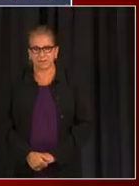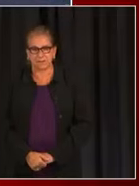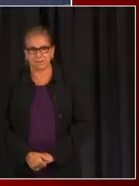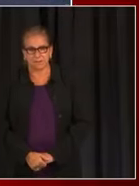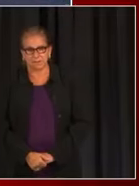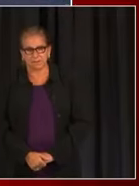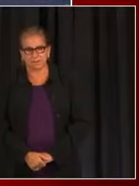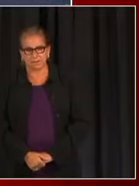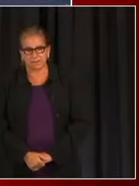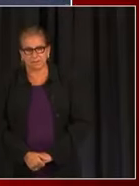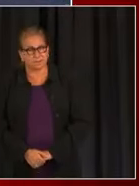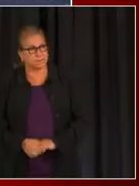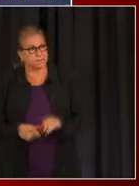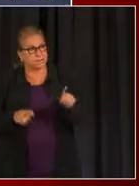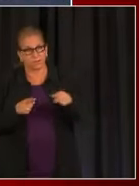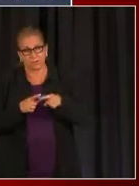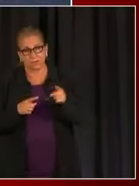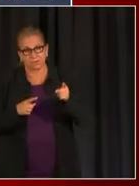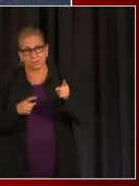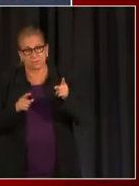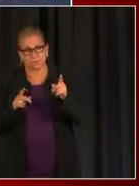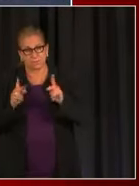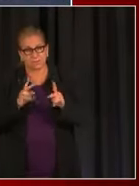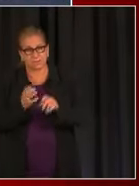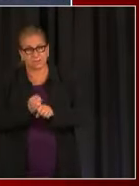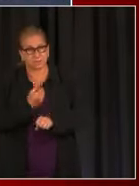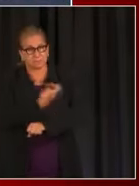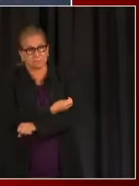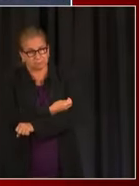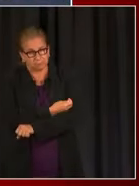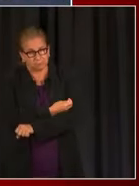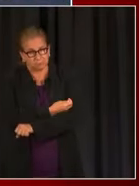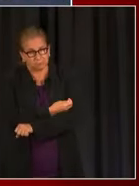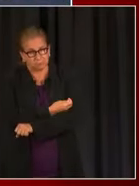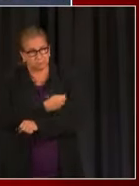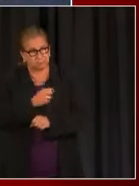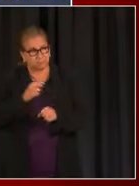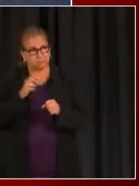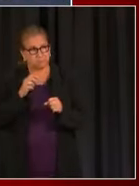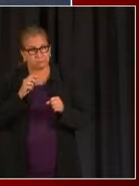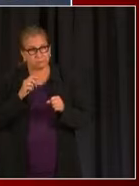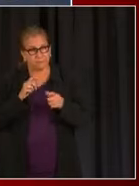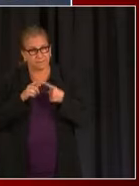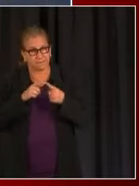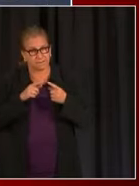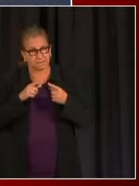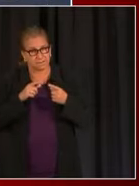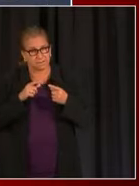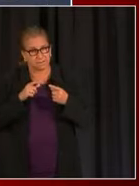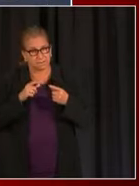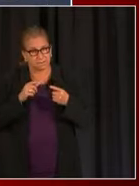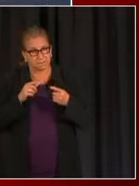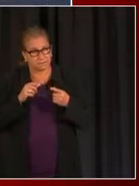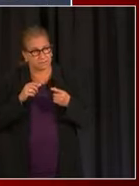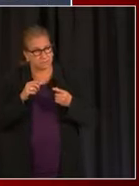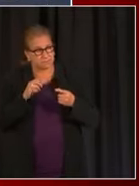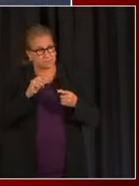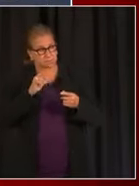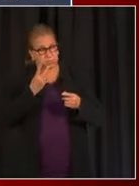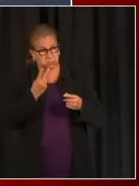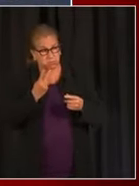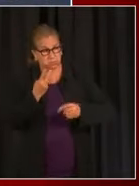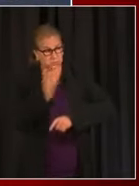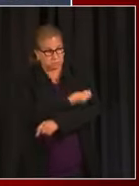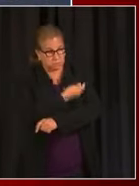recommendation is when you get a coronavirus vaccine, you shouldn't get any other vaccine within about 2 weeks of it. Does that recommendation apply for kids who are going to